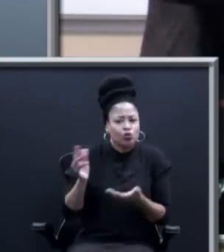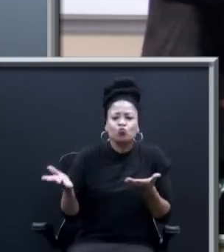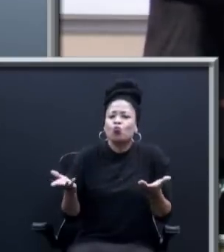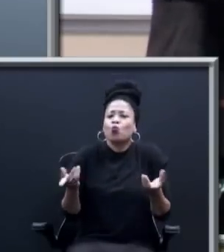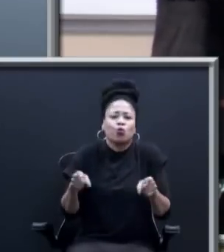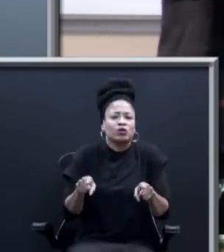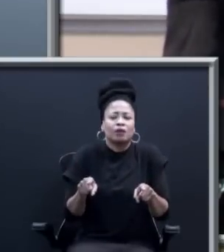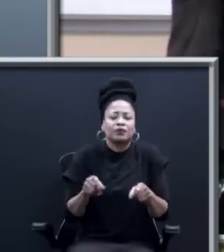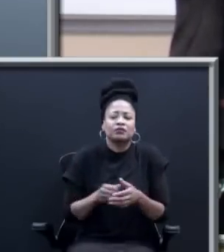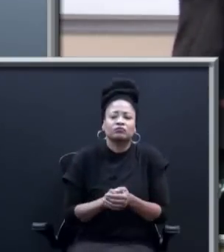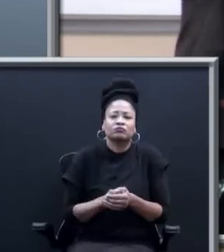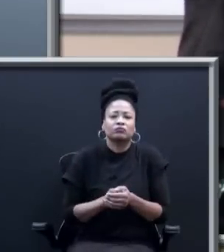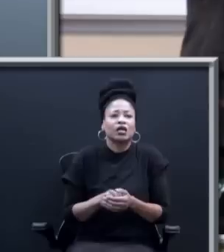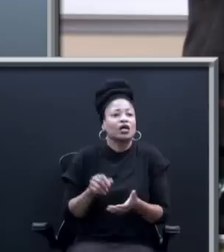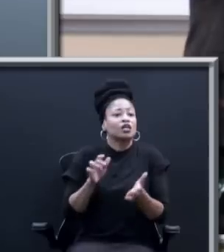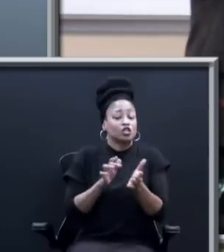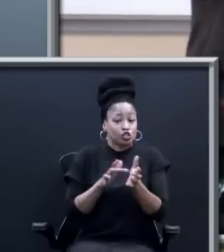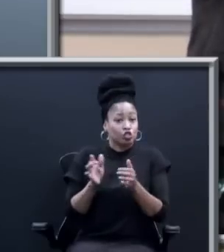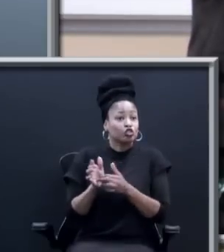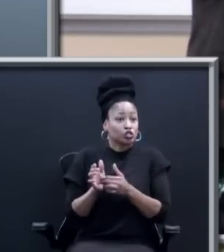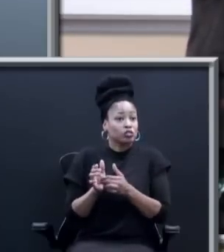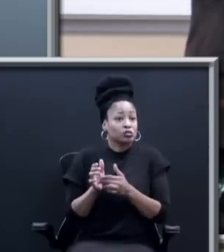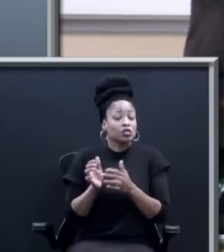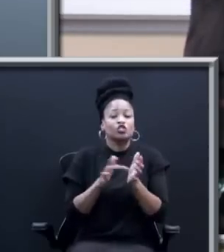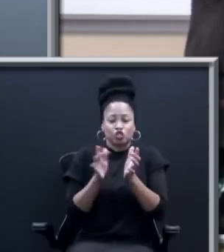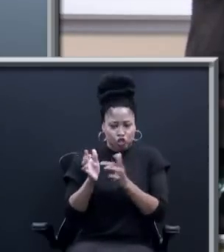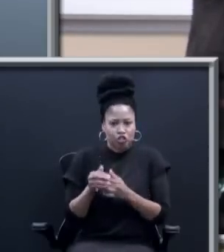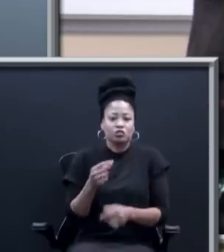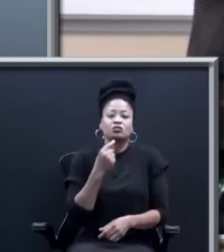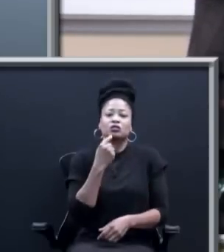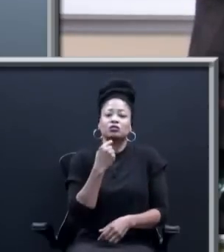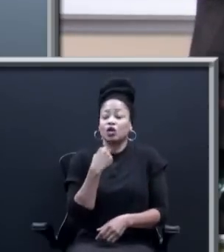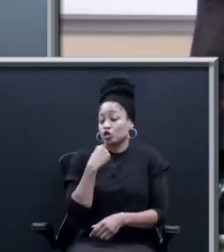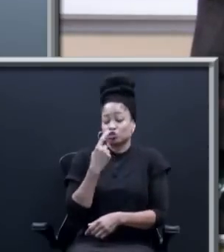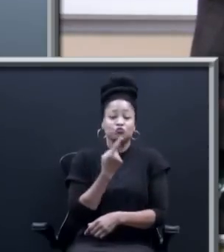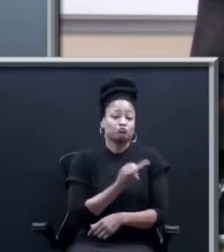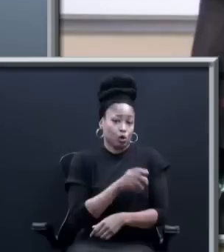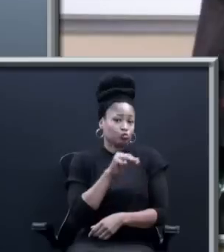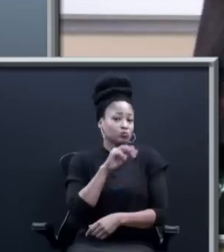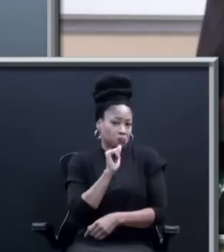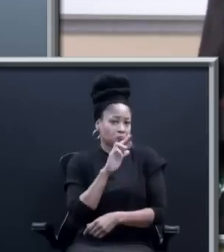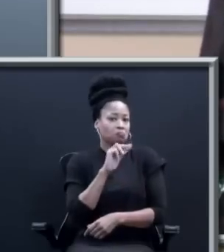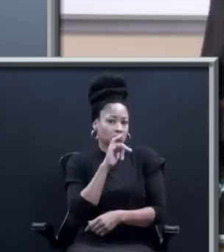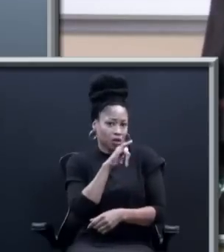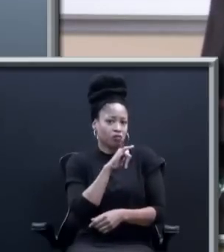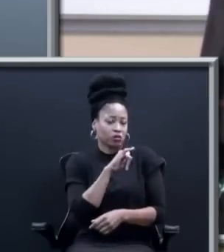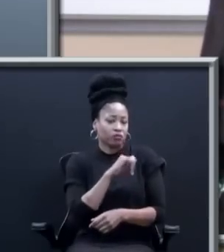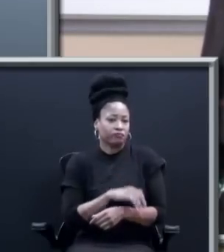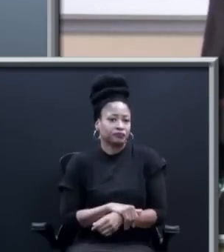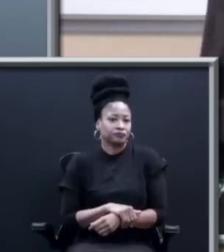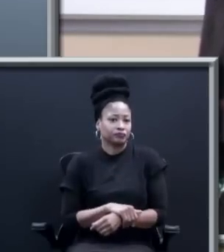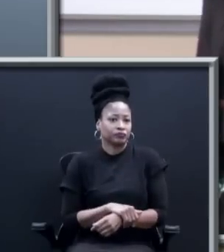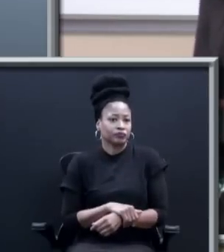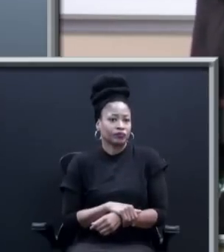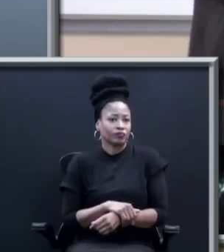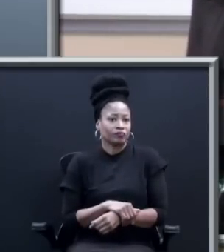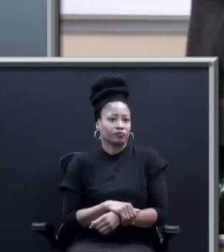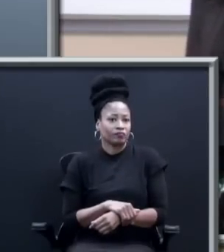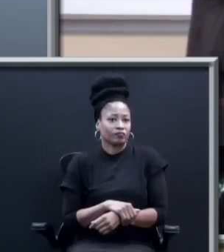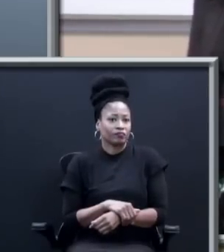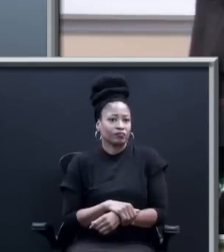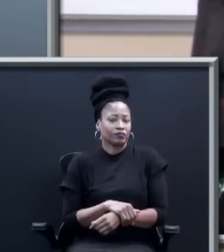Jesus was there and he spoke to her. Skip down to verse 15. Verse 15 and go ahead. Jesus saith unto